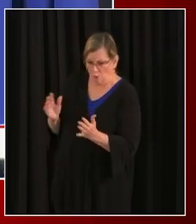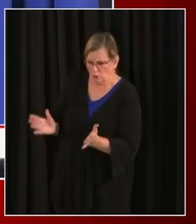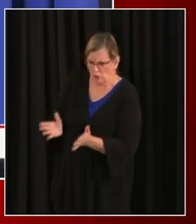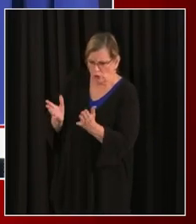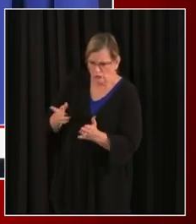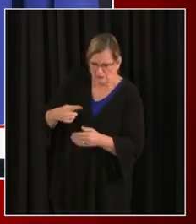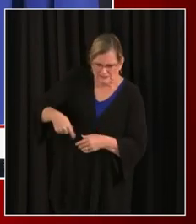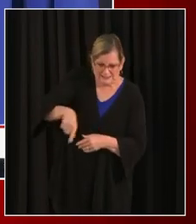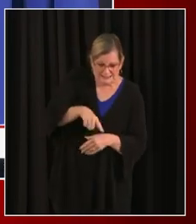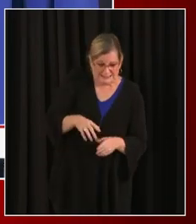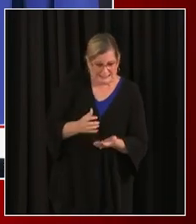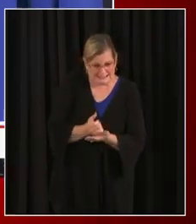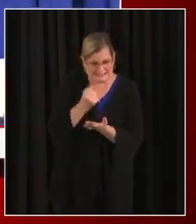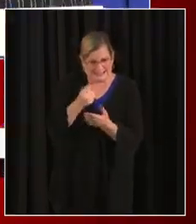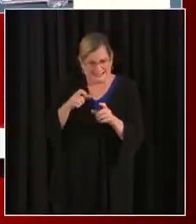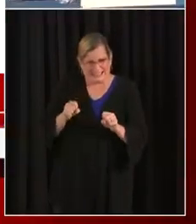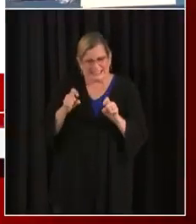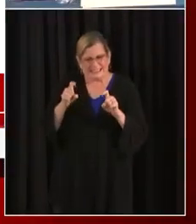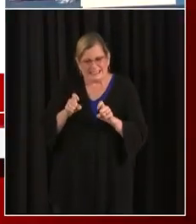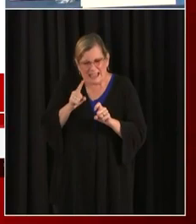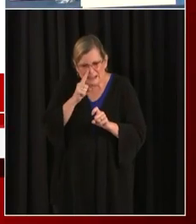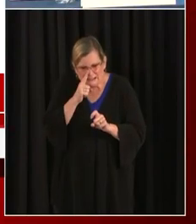occur around the third to fifth